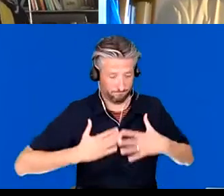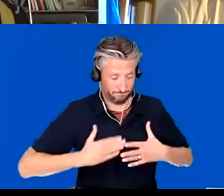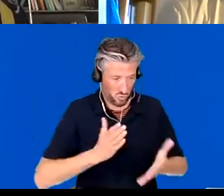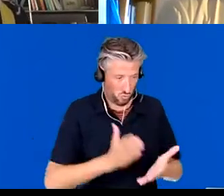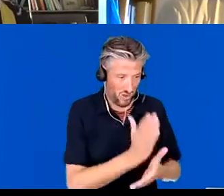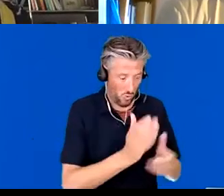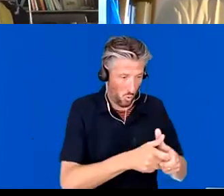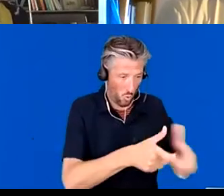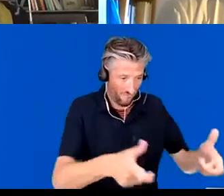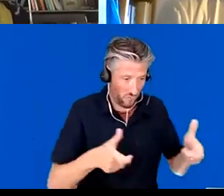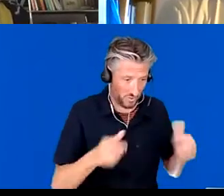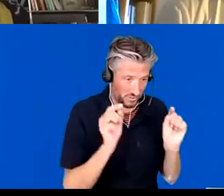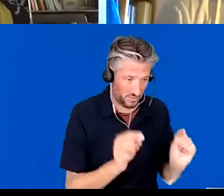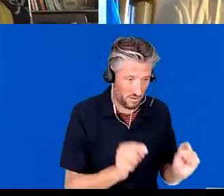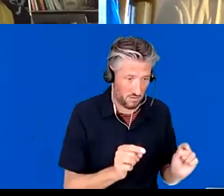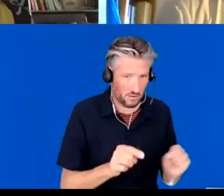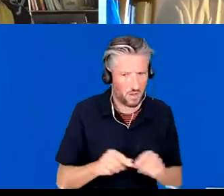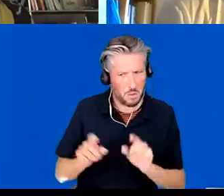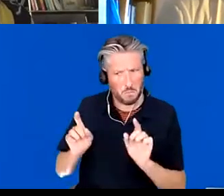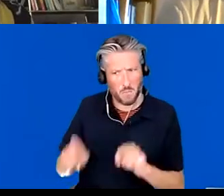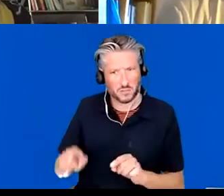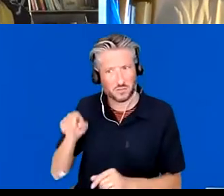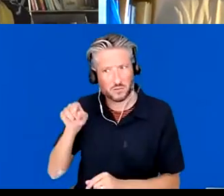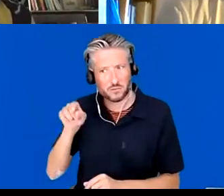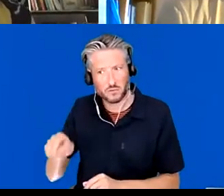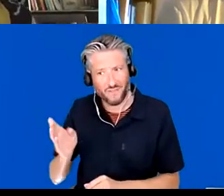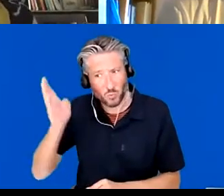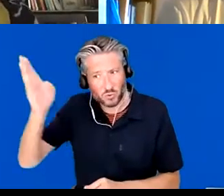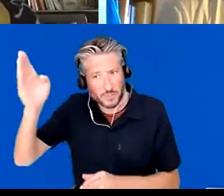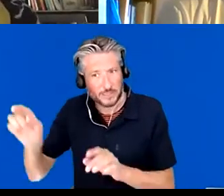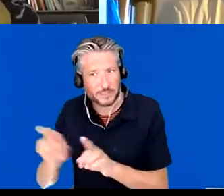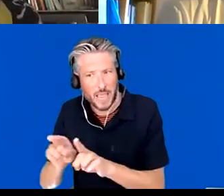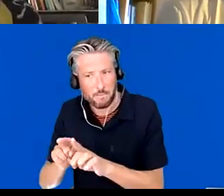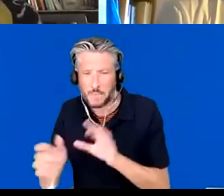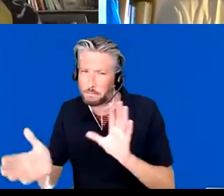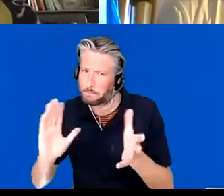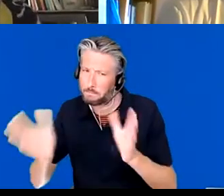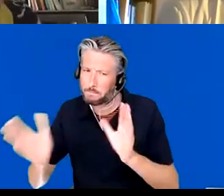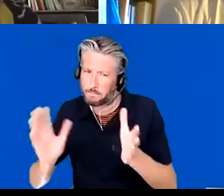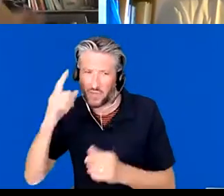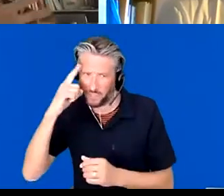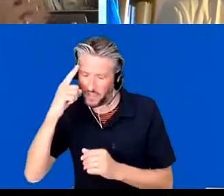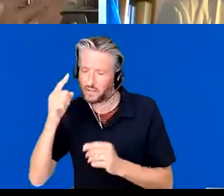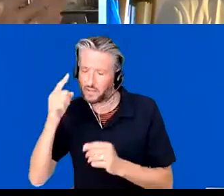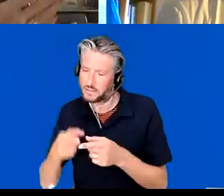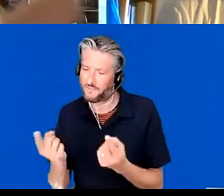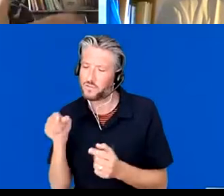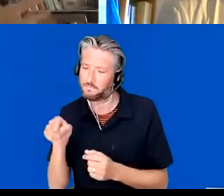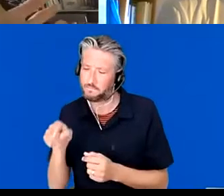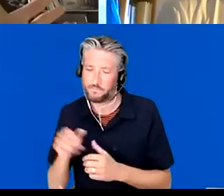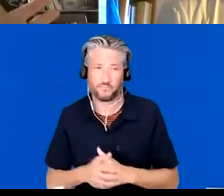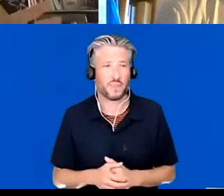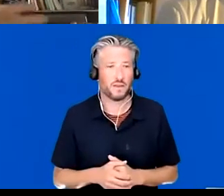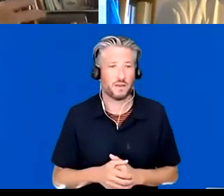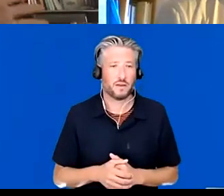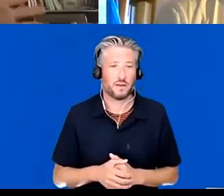forward. Want to comment on that, Beatrice? Yeah, to follow up on this, for me, it has to be a totally, as I